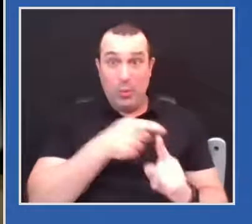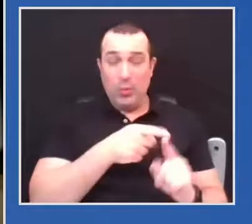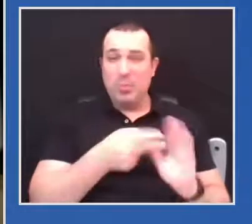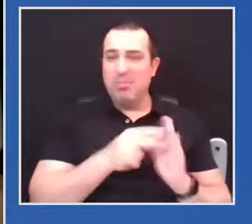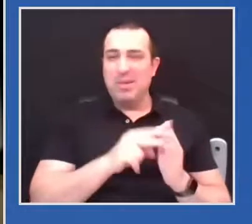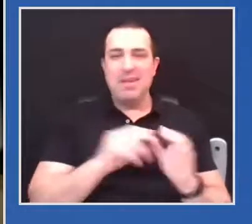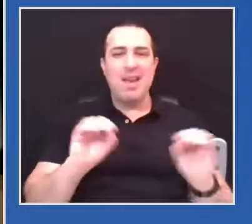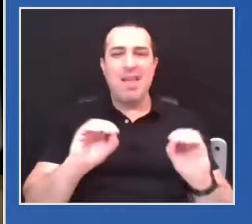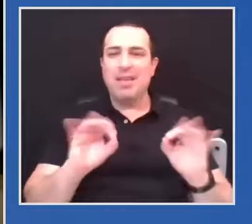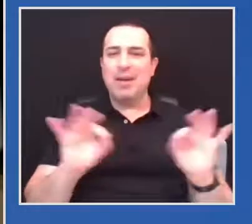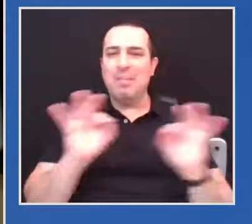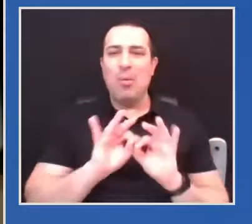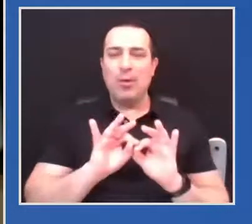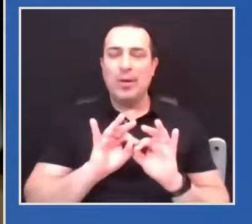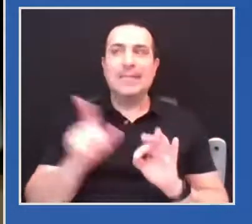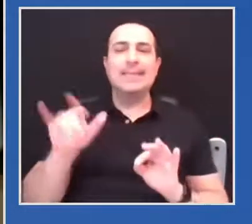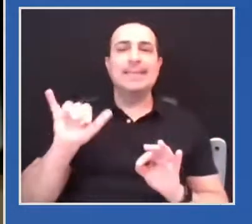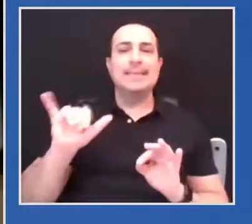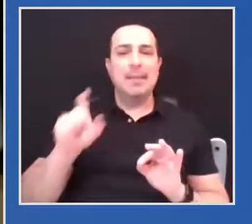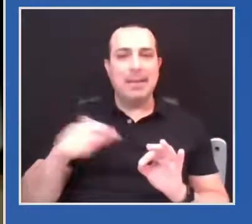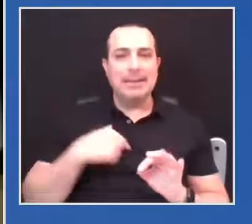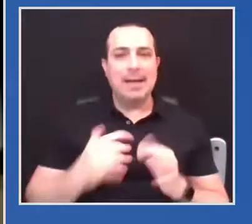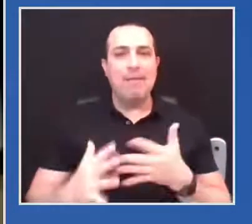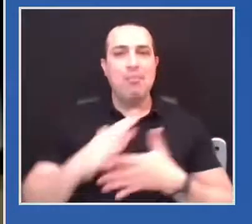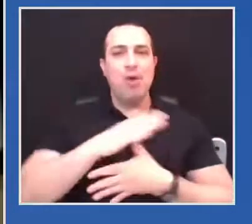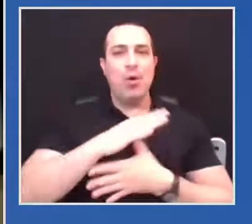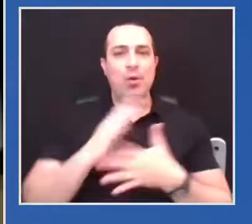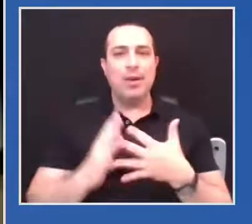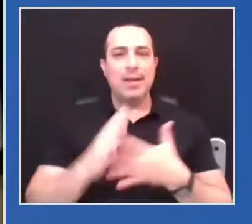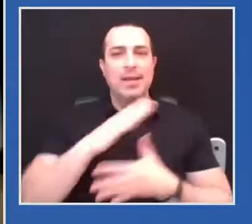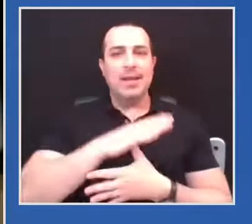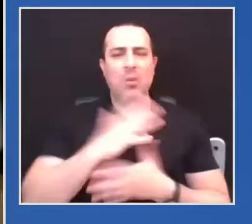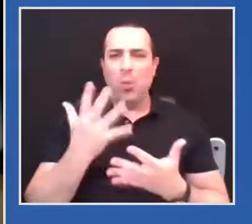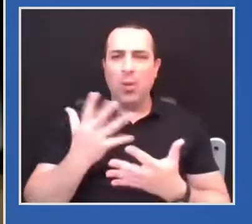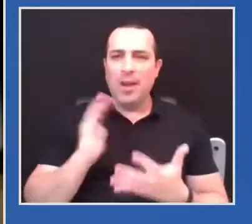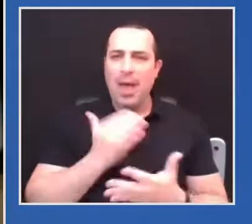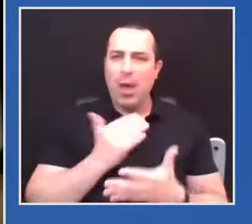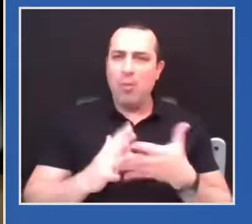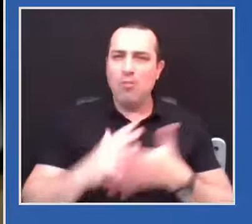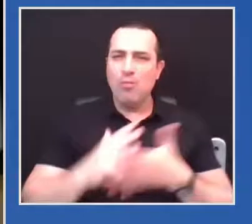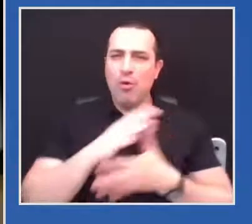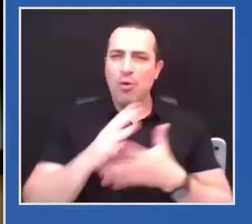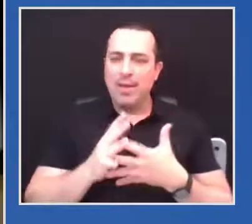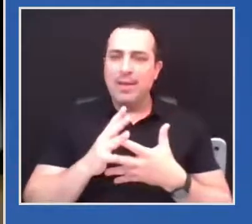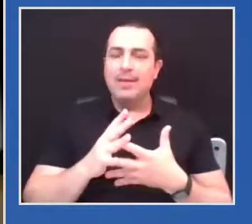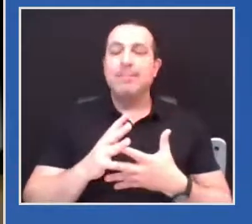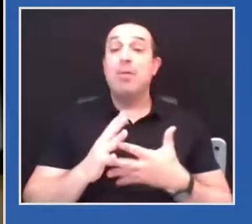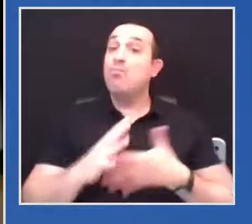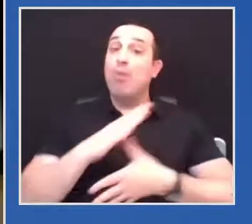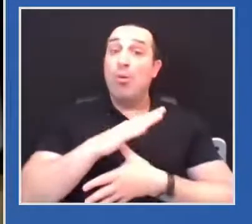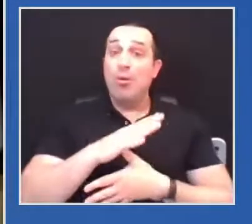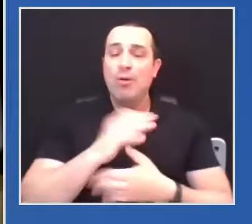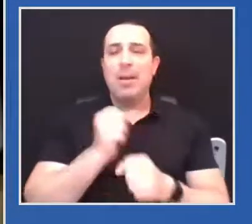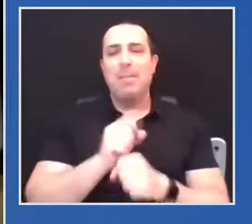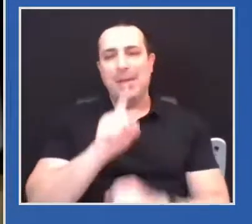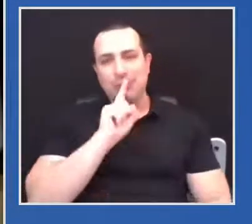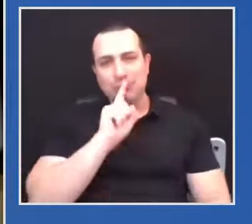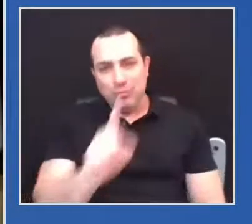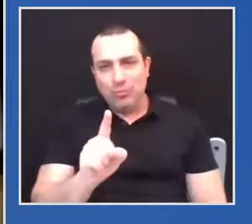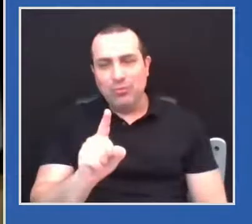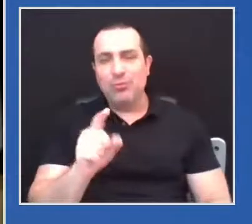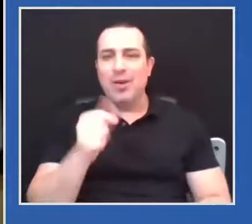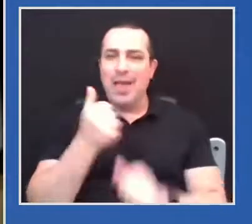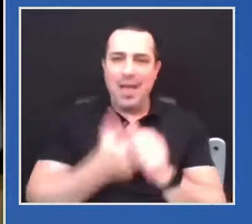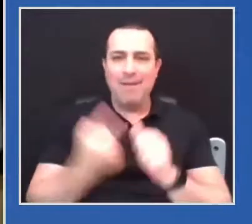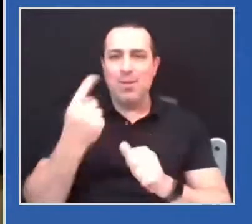priorities. What are our priorities? Our priorities are to make sure that everybody in America has an